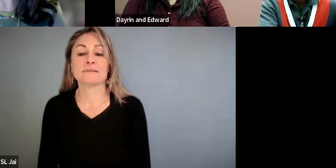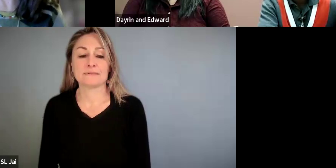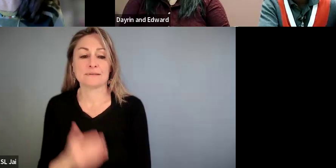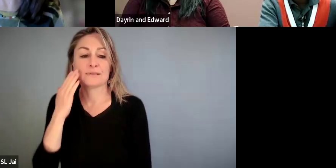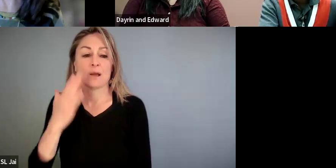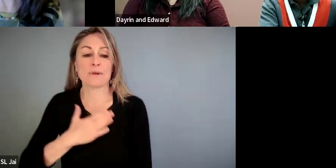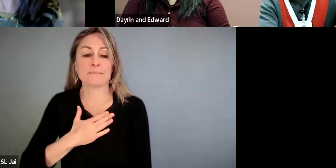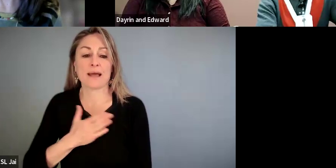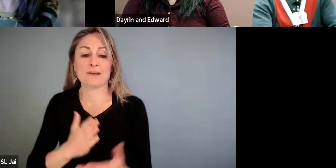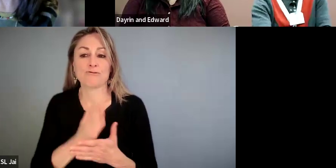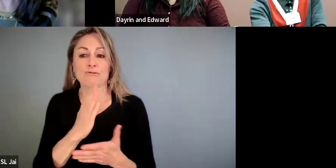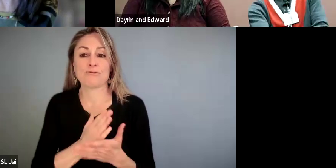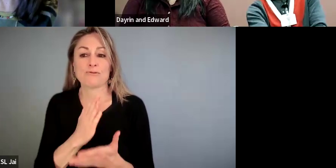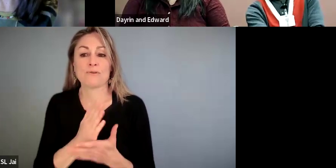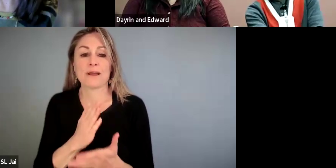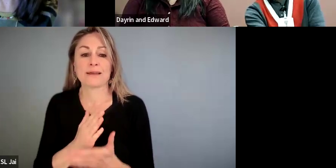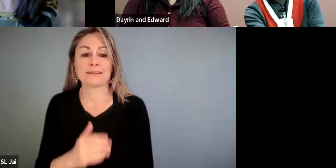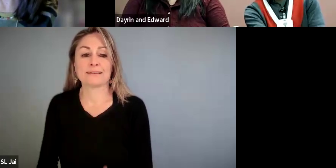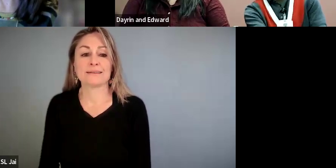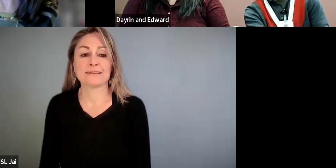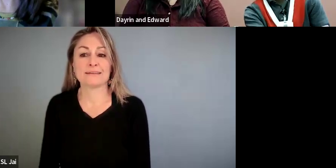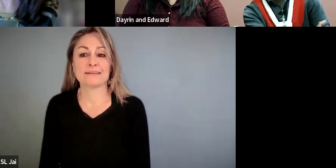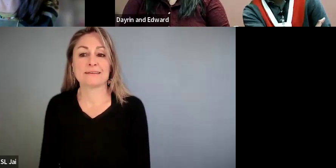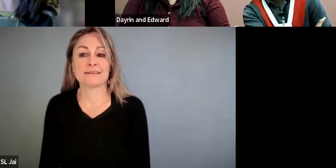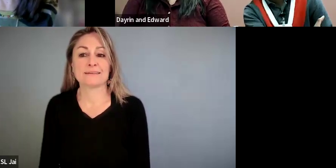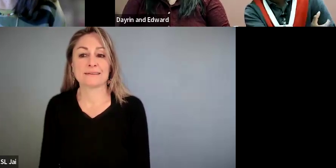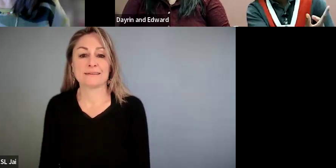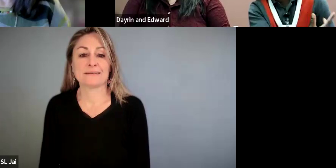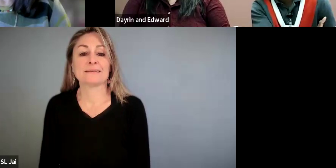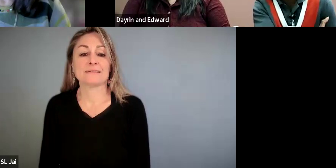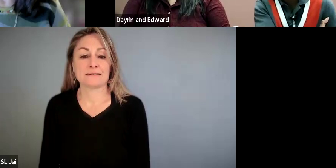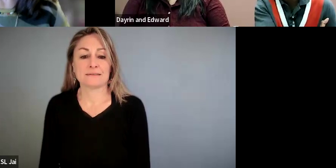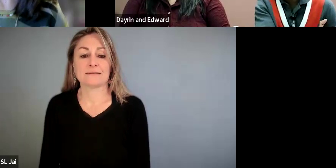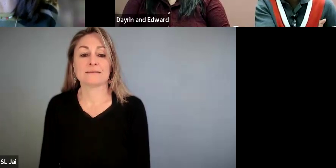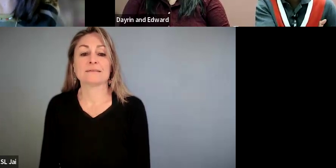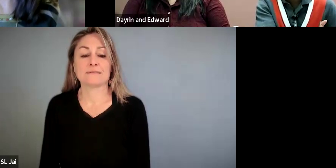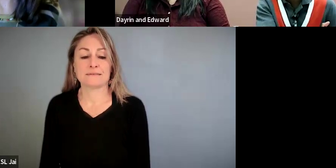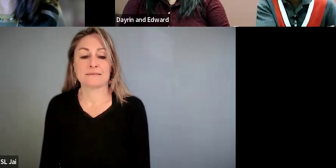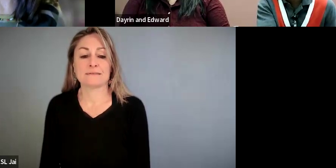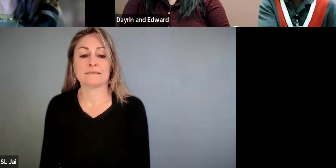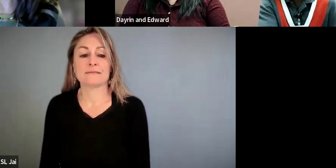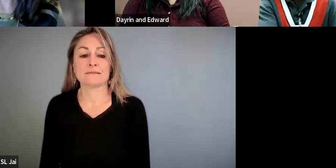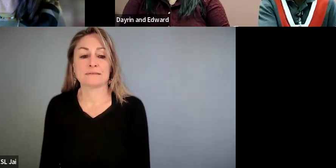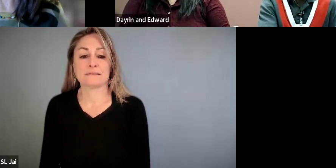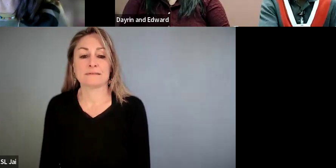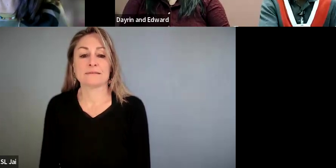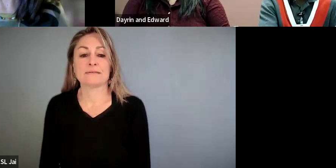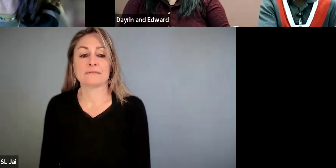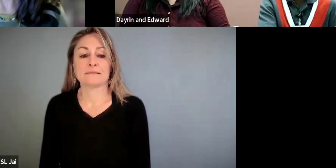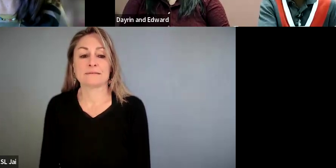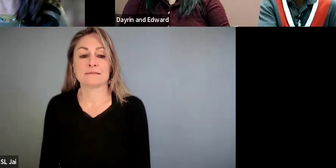Knowing my rights. That's isn't what we are gonna talk about. Ourselves. Speak